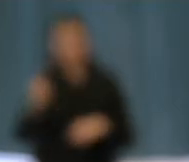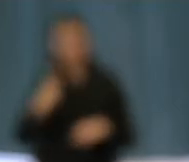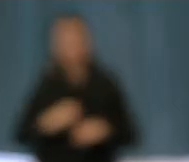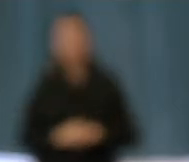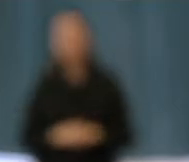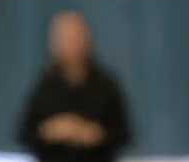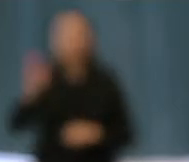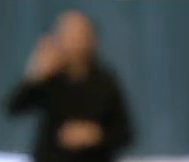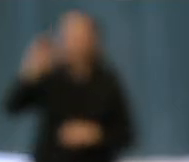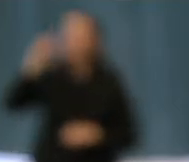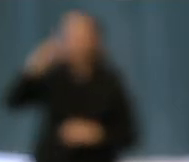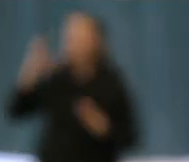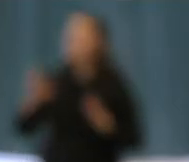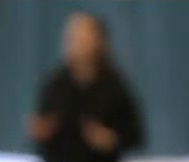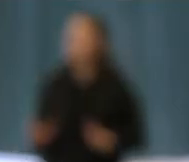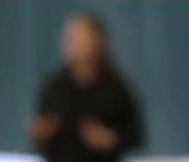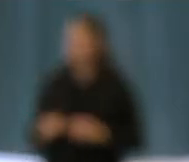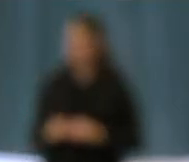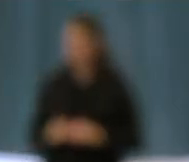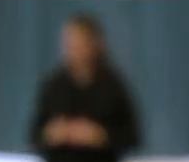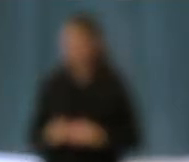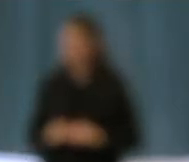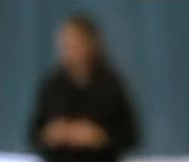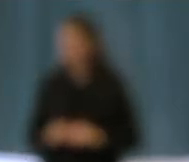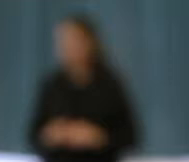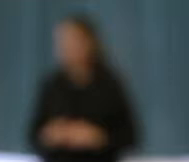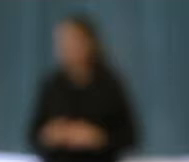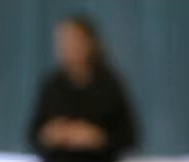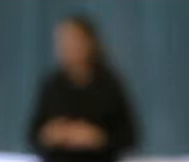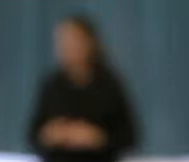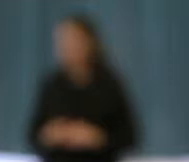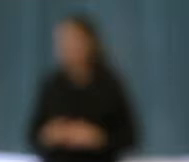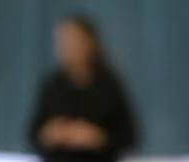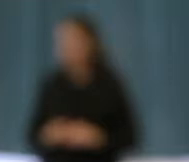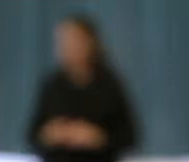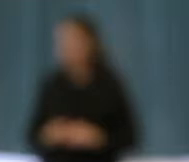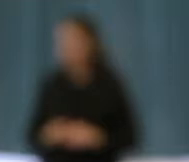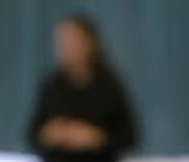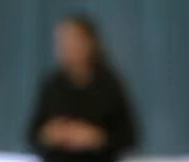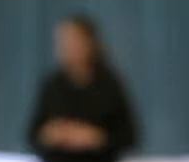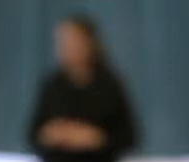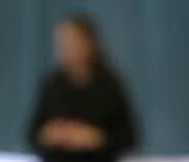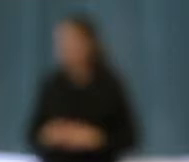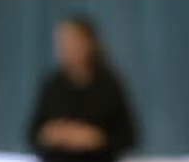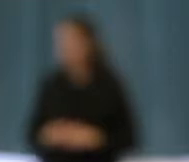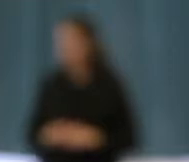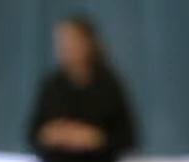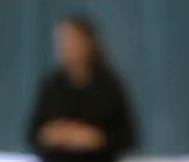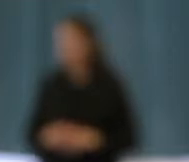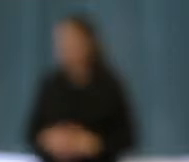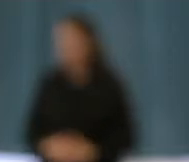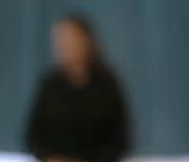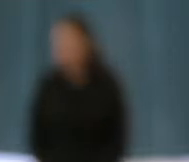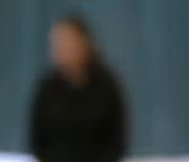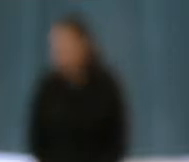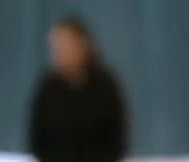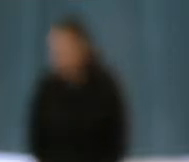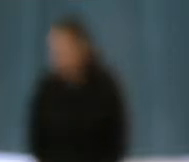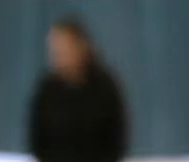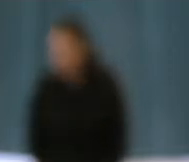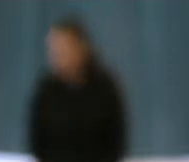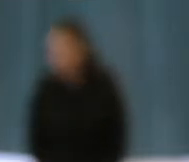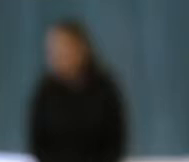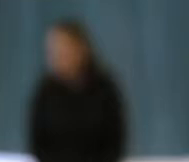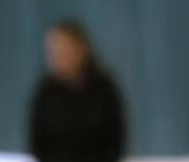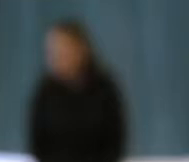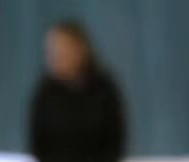Hi, Governor. Hey, yeah, sorry about that. So my question, I'm going to pivot towards unemployment. We were told that they